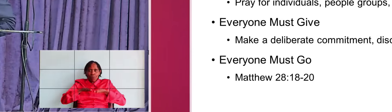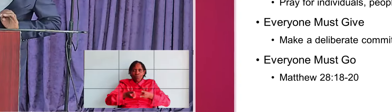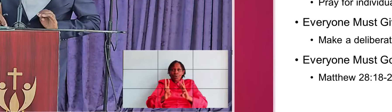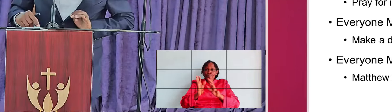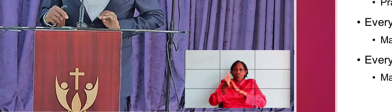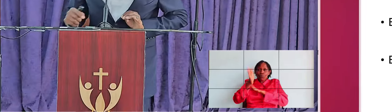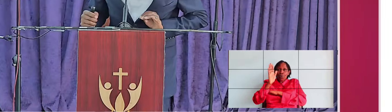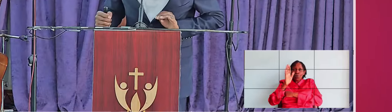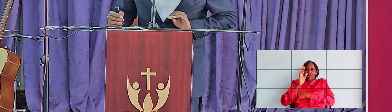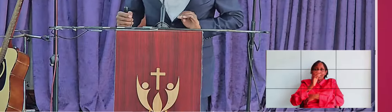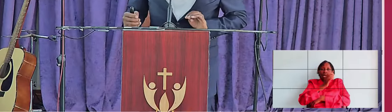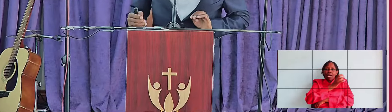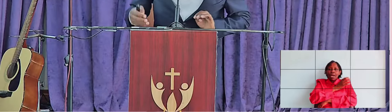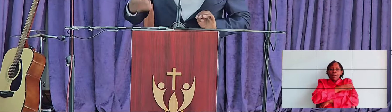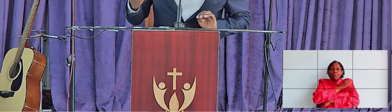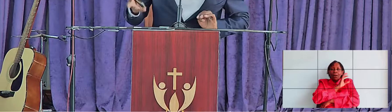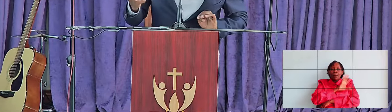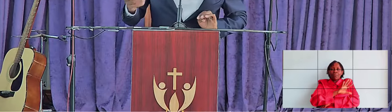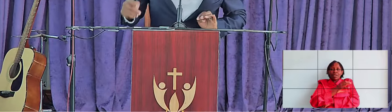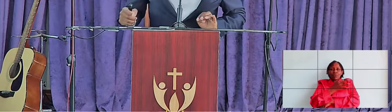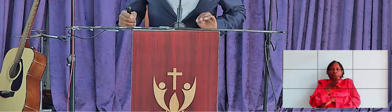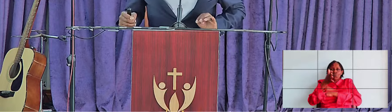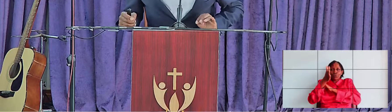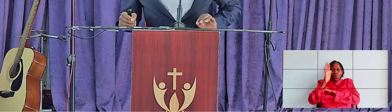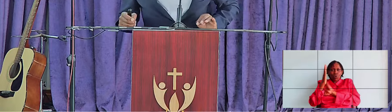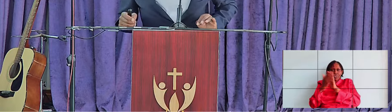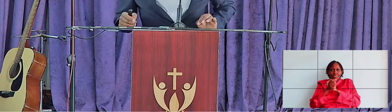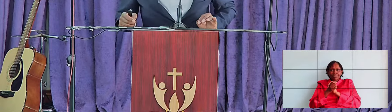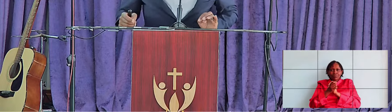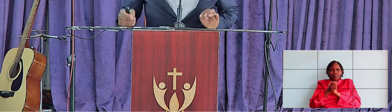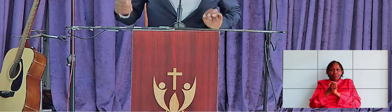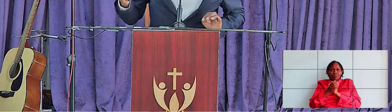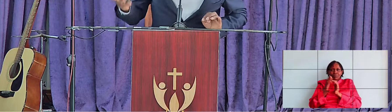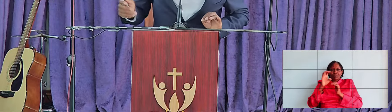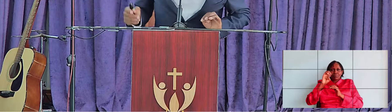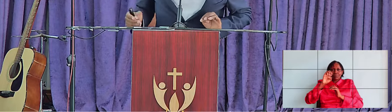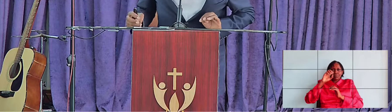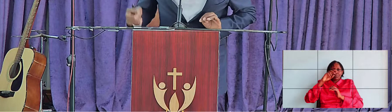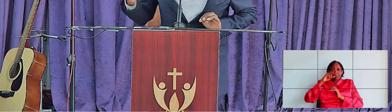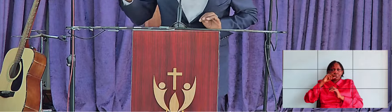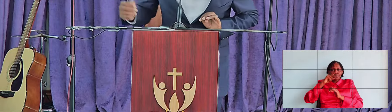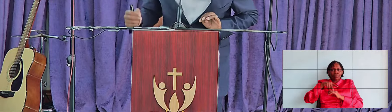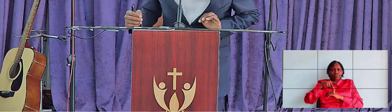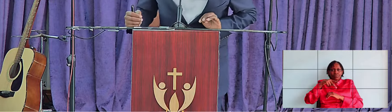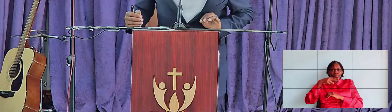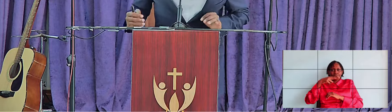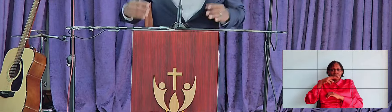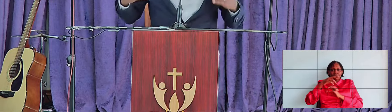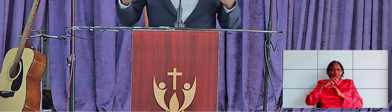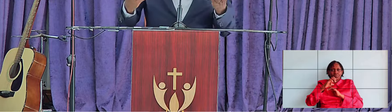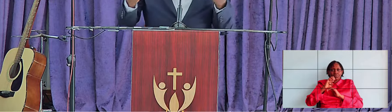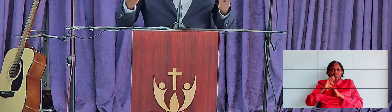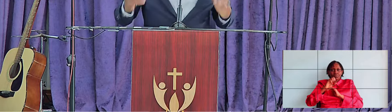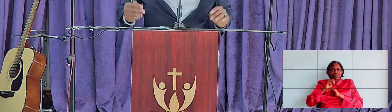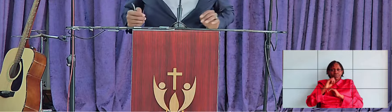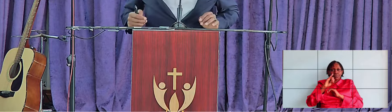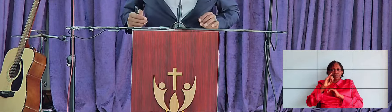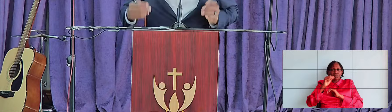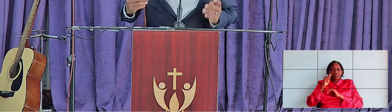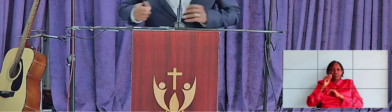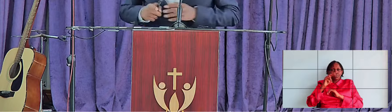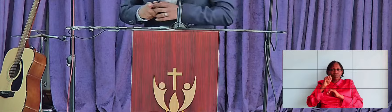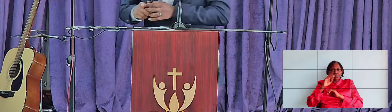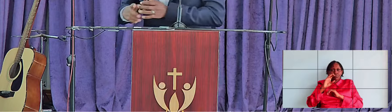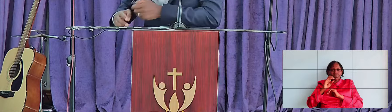empowerment of God. Paul prays in Ephesians 6, verse 18 and 19. He urges the church for